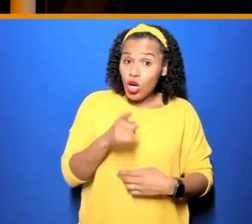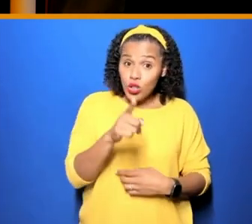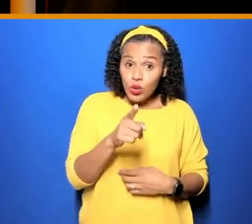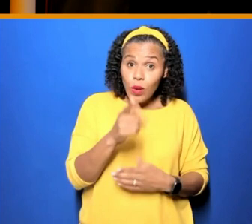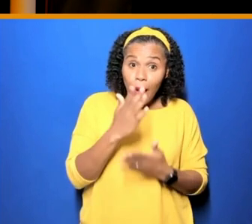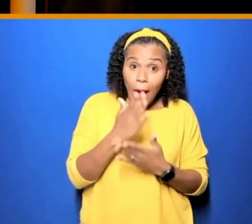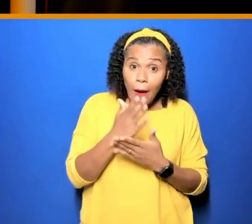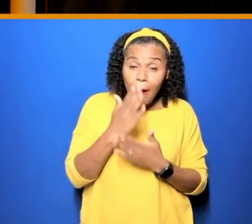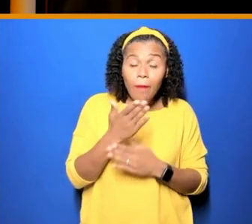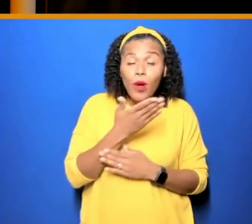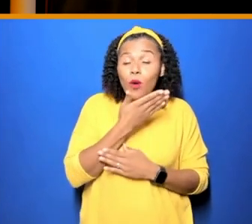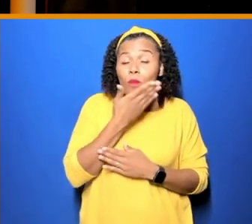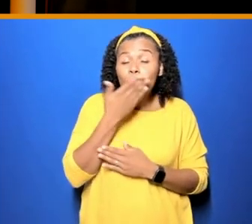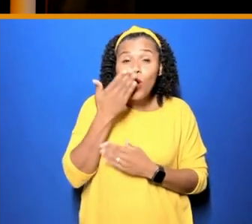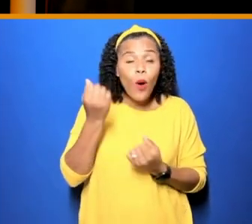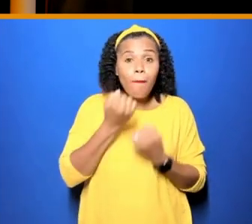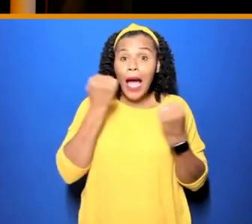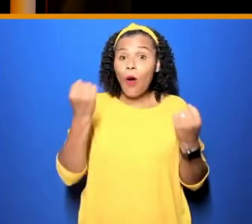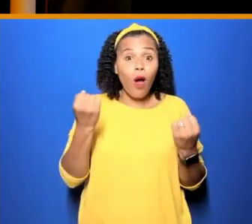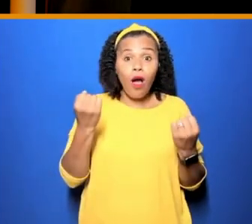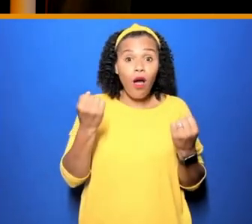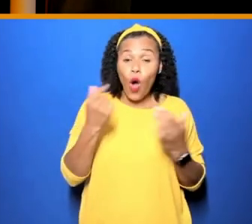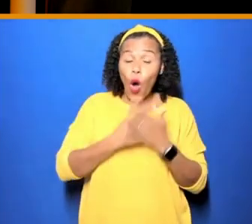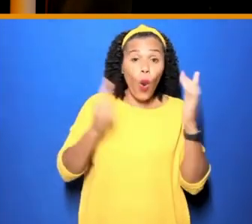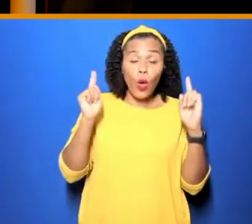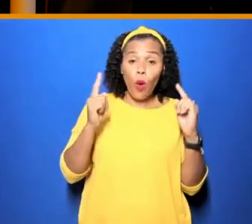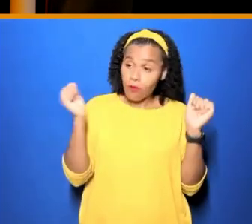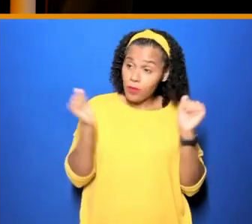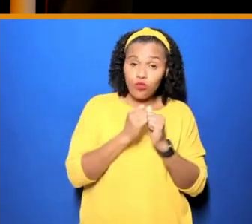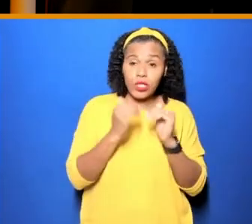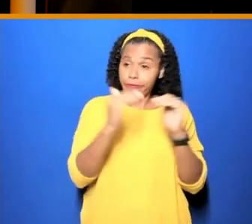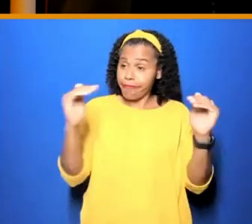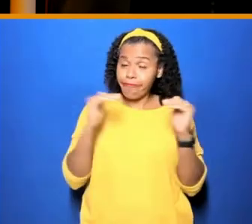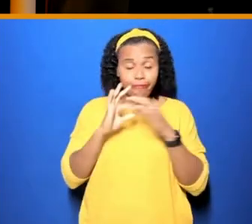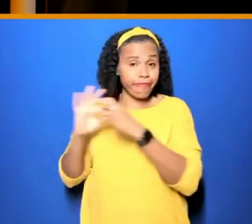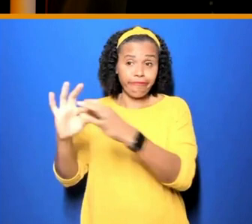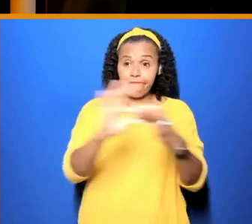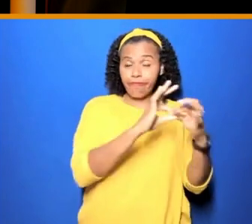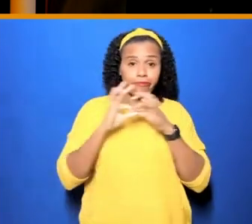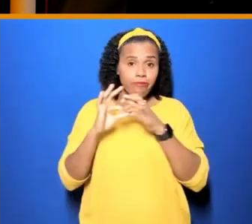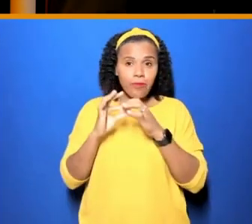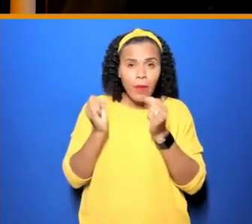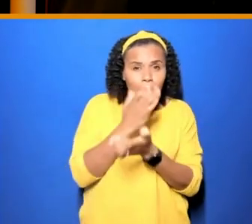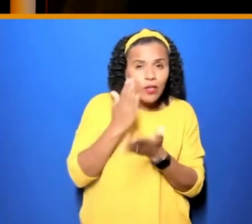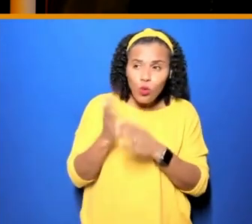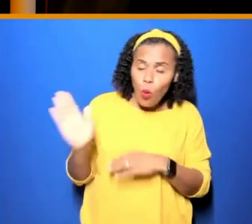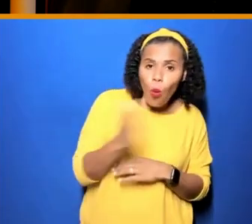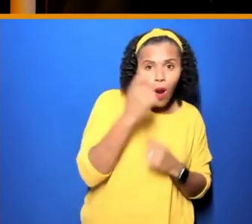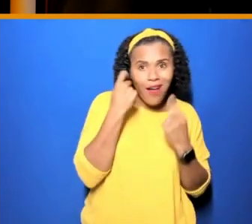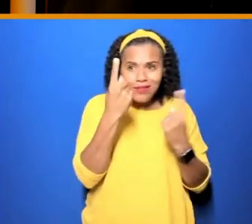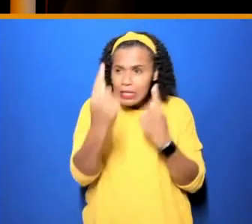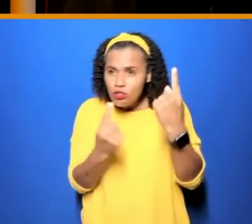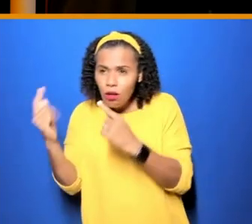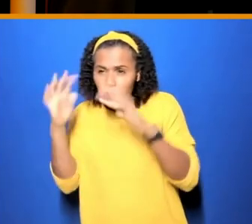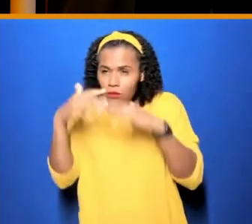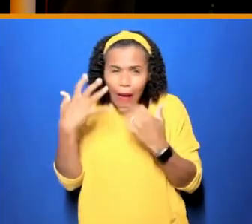powers whatsoever. We've just done it by working together. And the difference it's made in making sure we all understand each other's concerns is really,